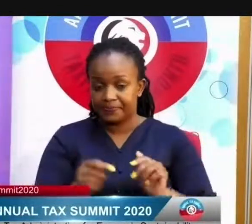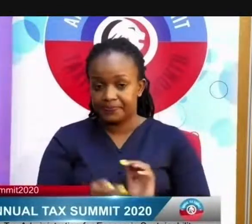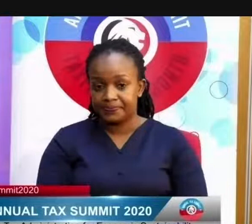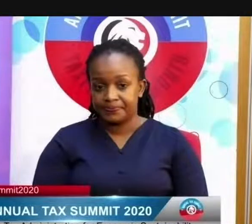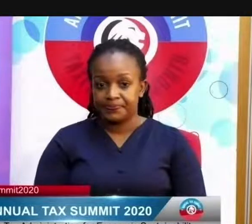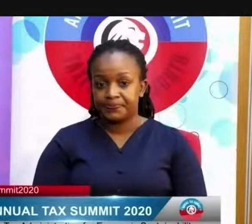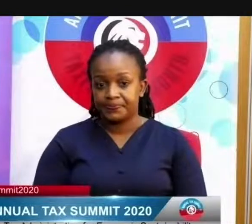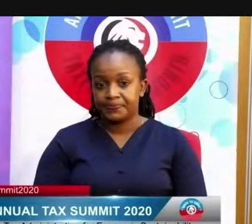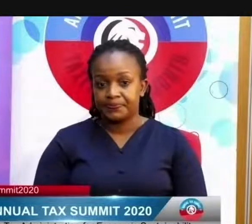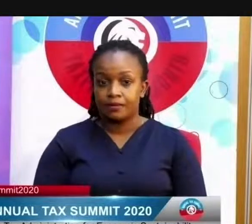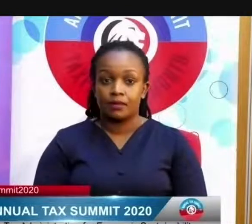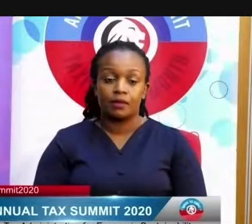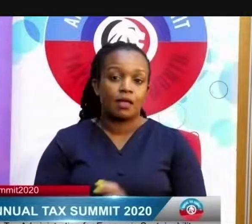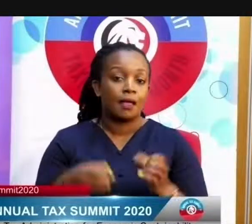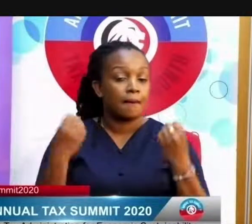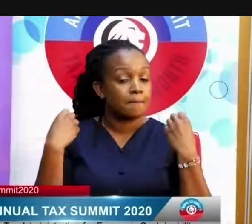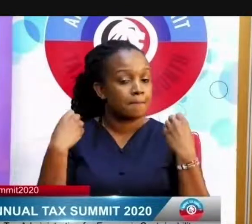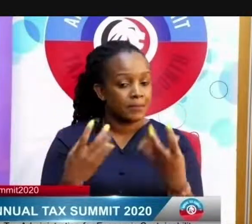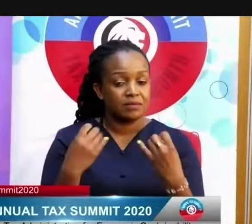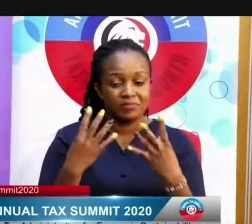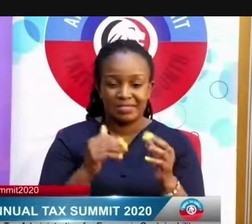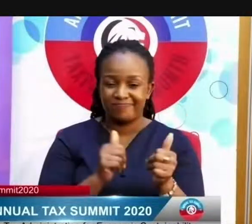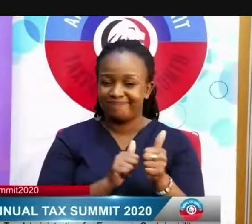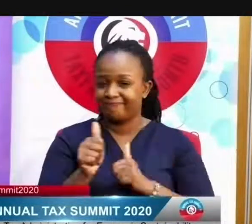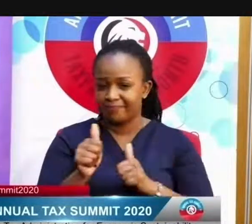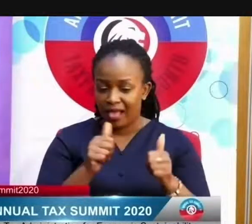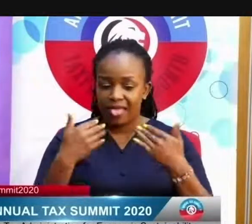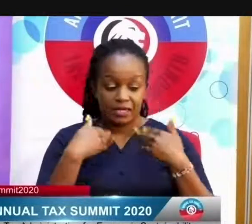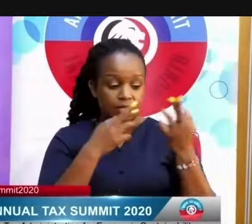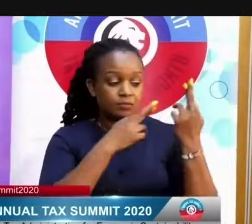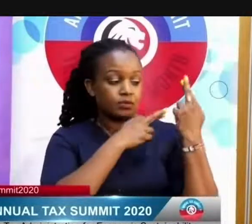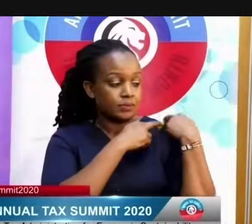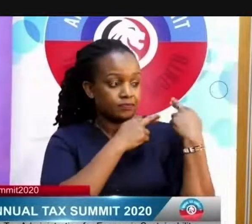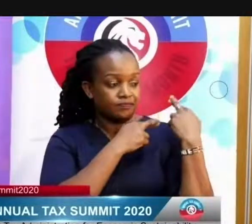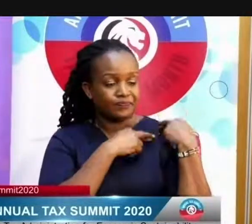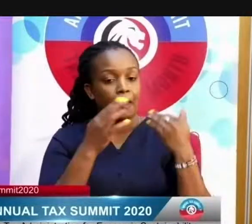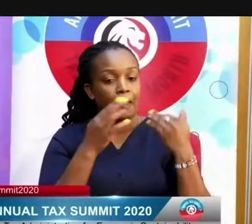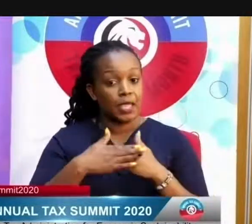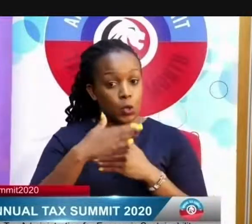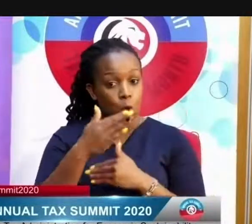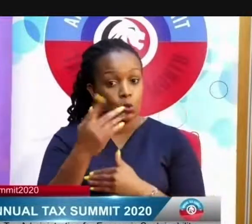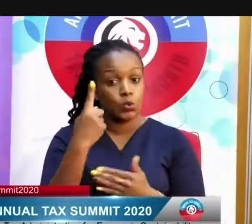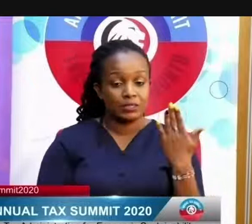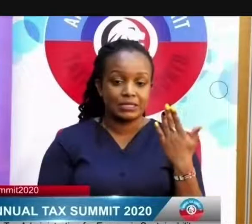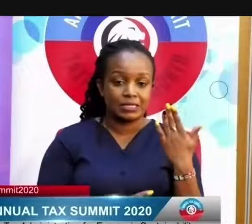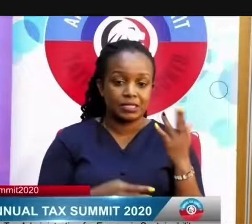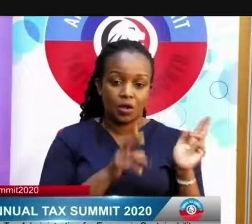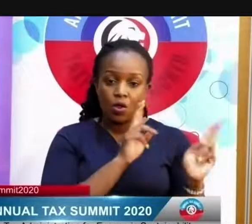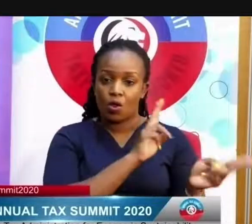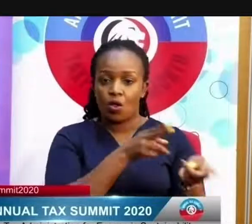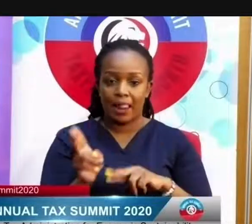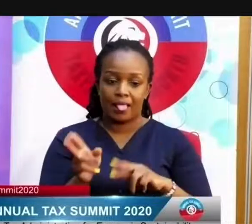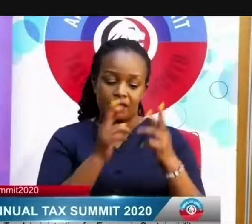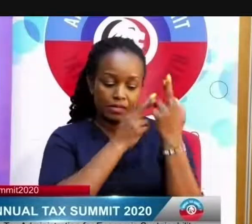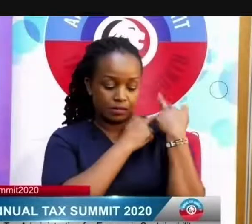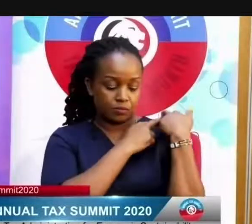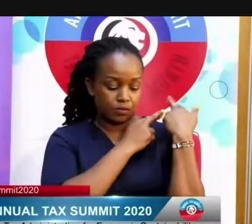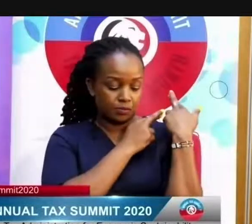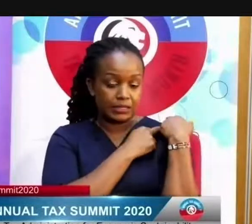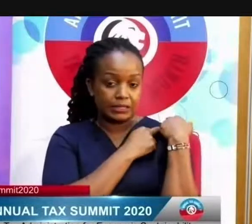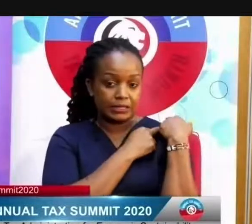Many administrations took responsibilities to beyond what is normally their responsibility of revenue